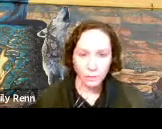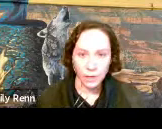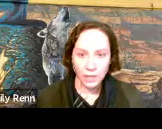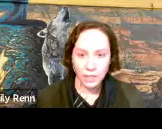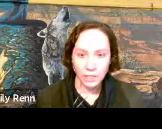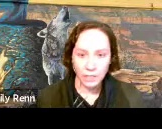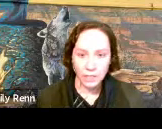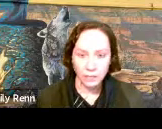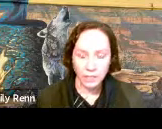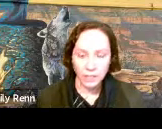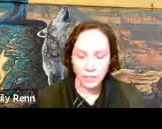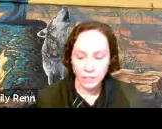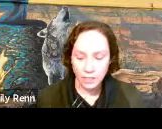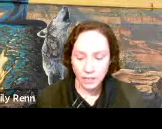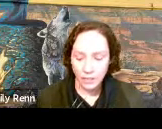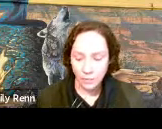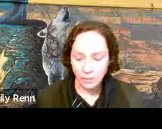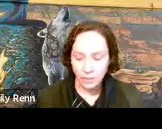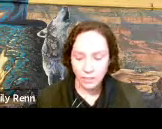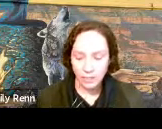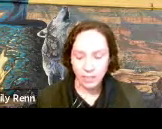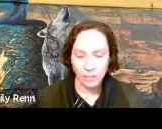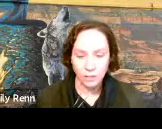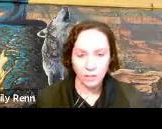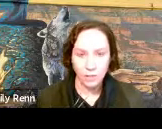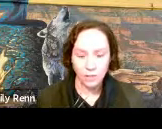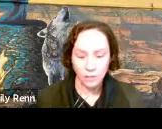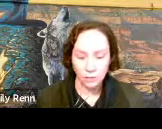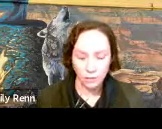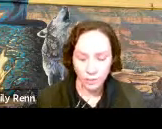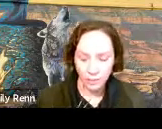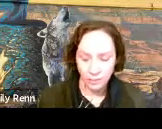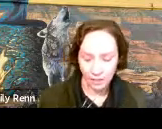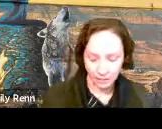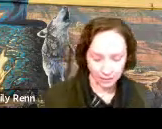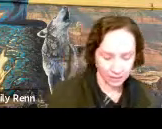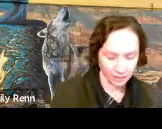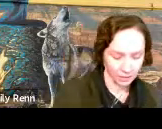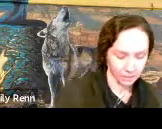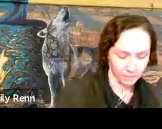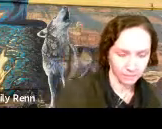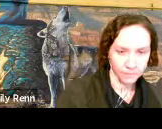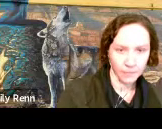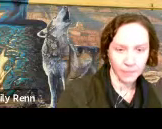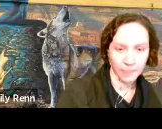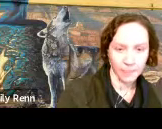So by 1976, they were listed under the Endangered Species Act.